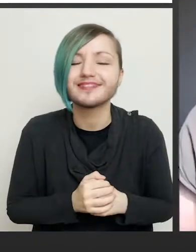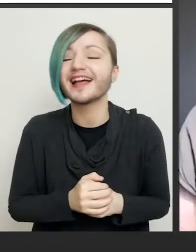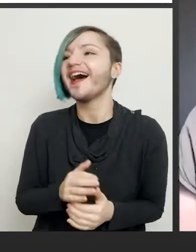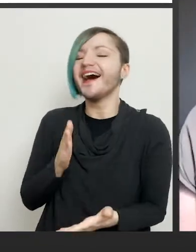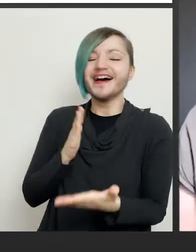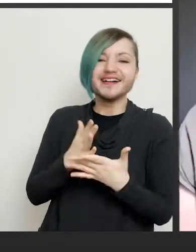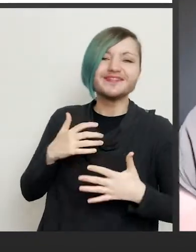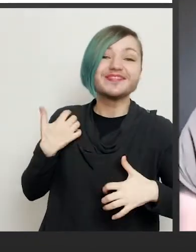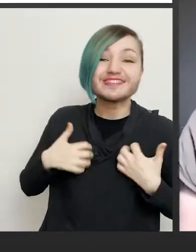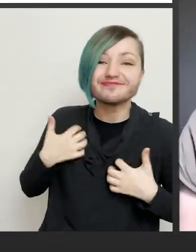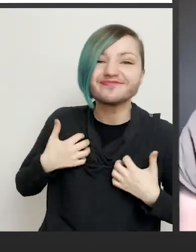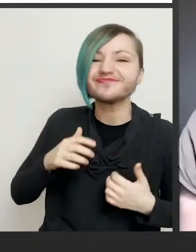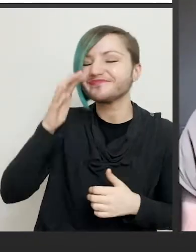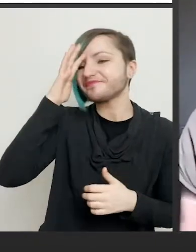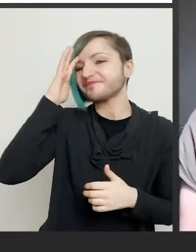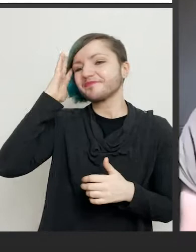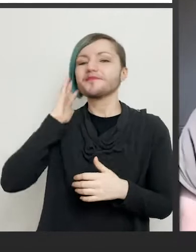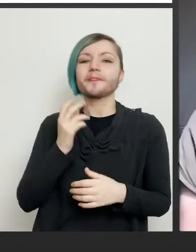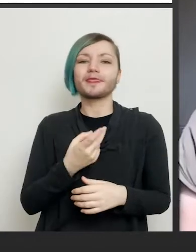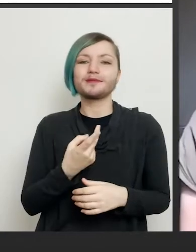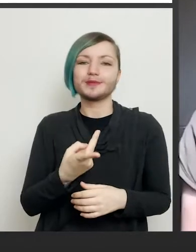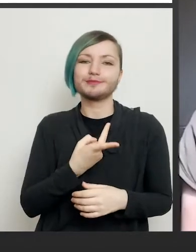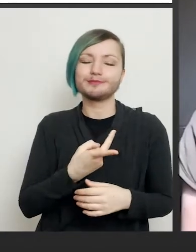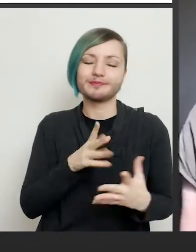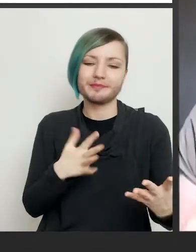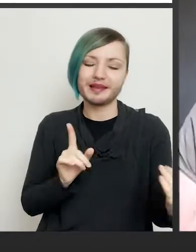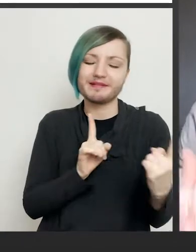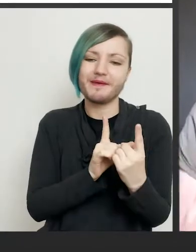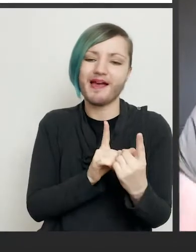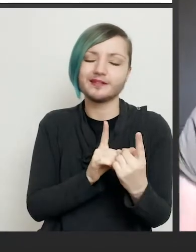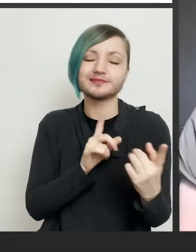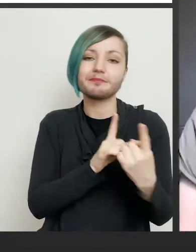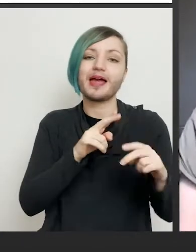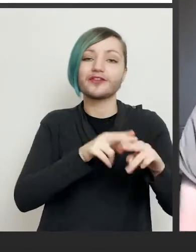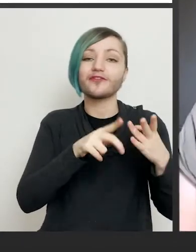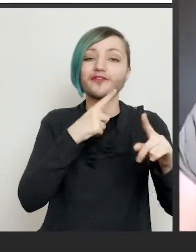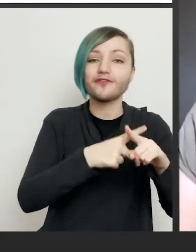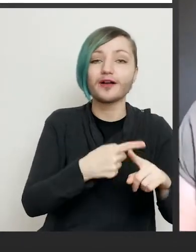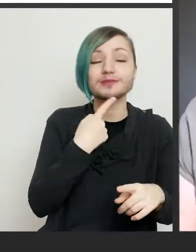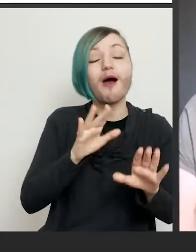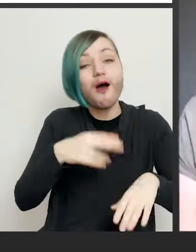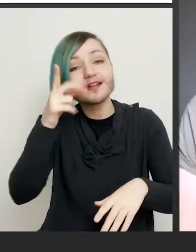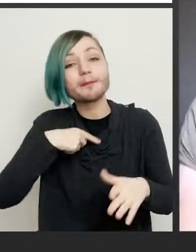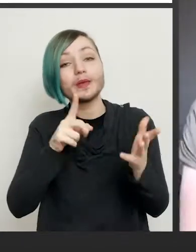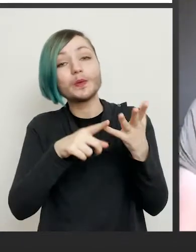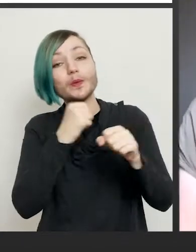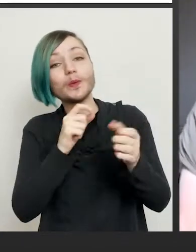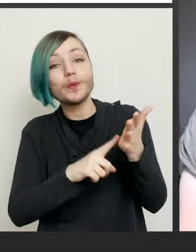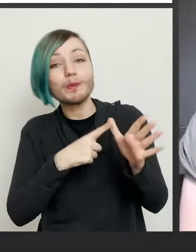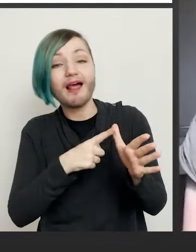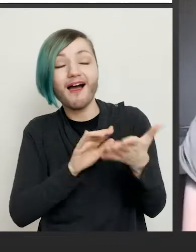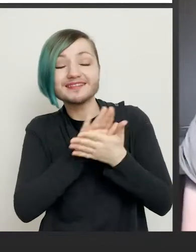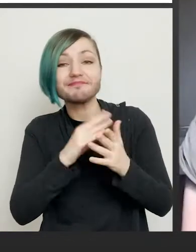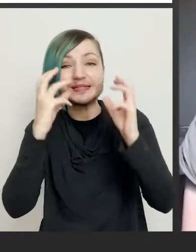kind of interesting. Yeah. When we met, I met Fox. I was like, well, my name is Ugla, and that means owl, and that's actually